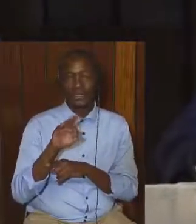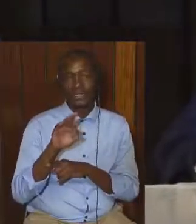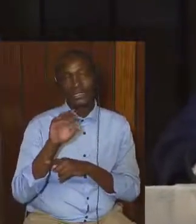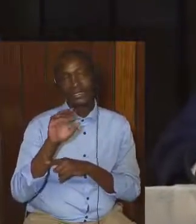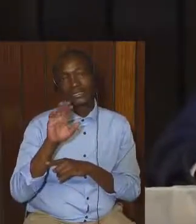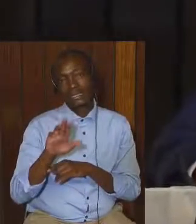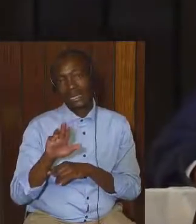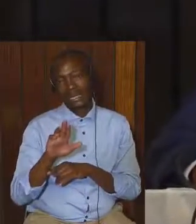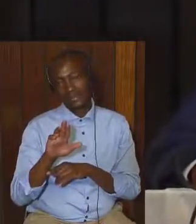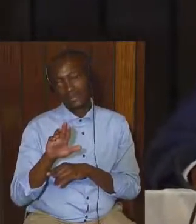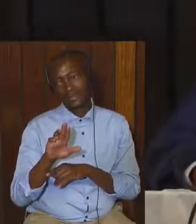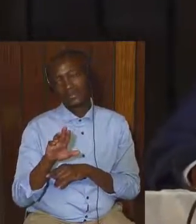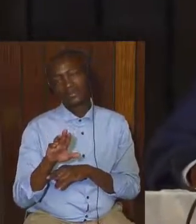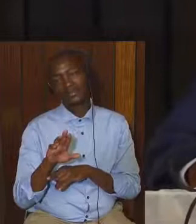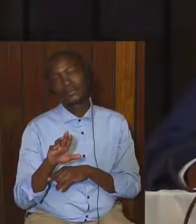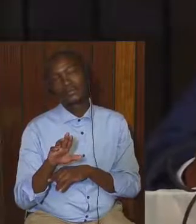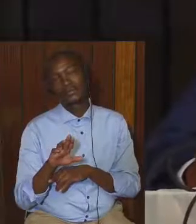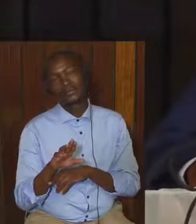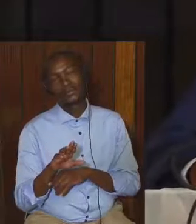P39/1.